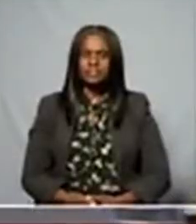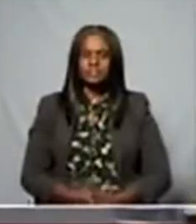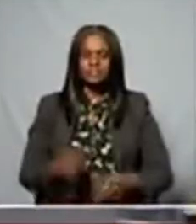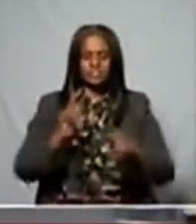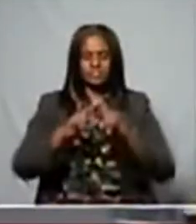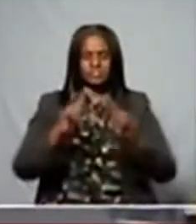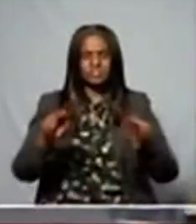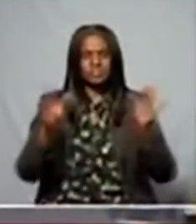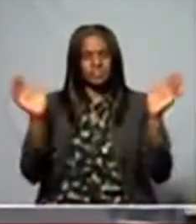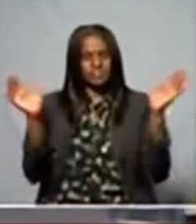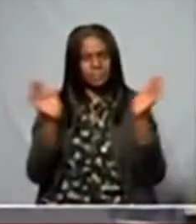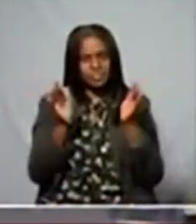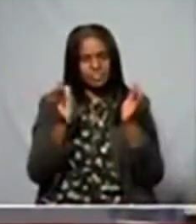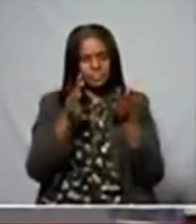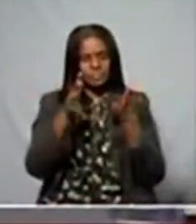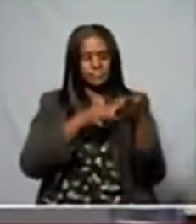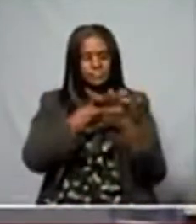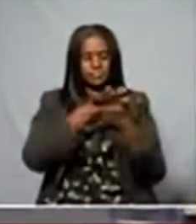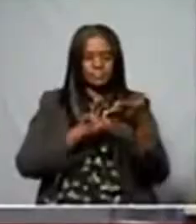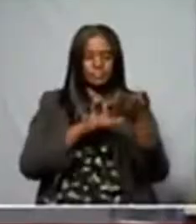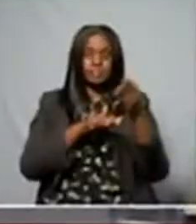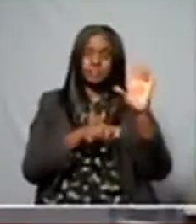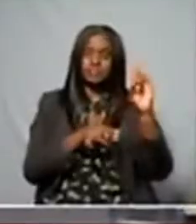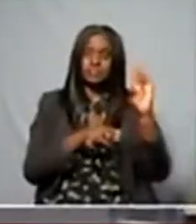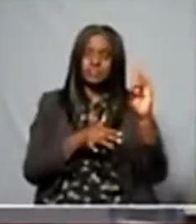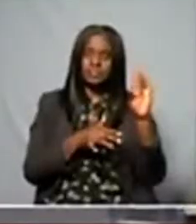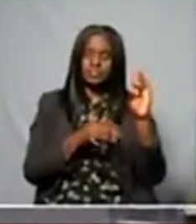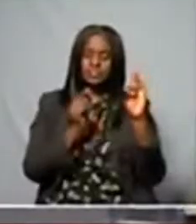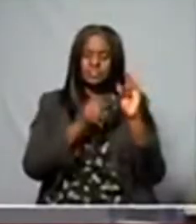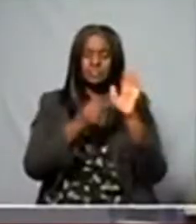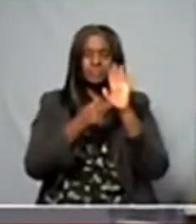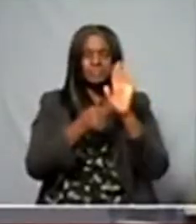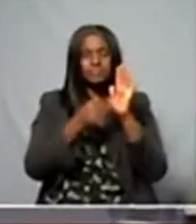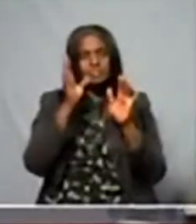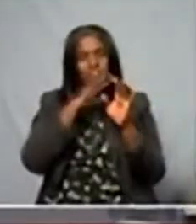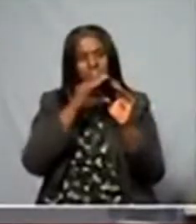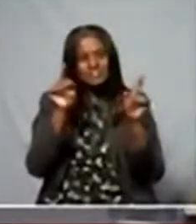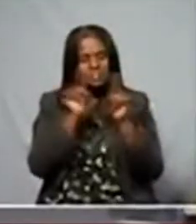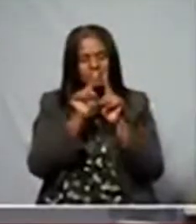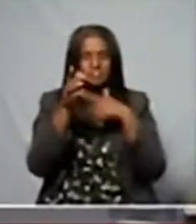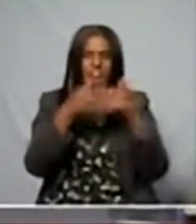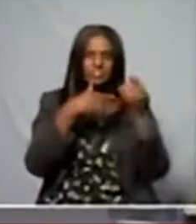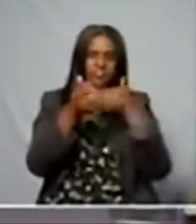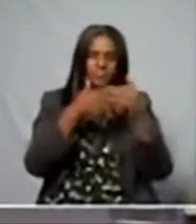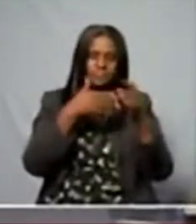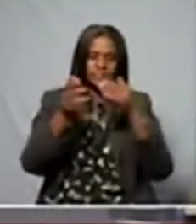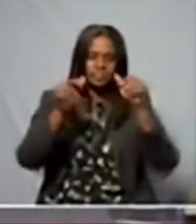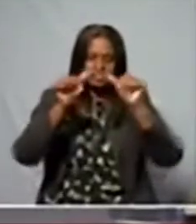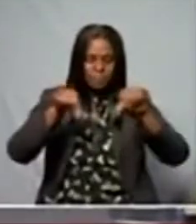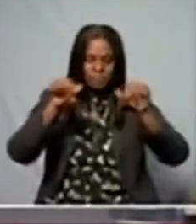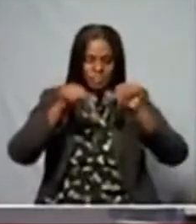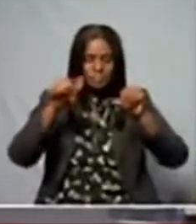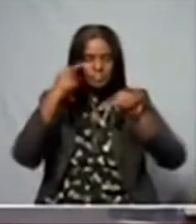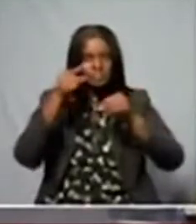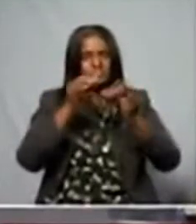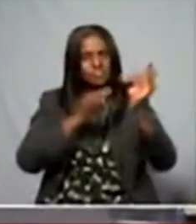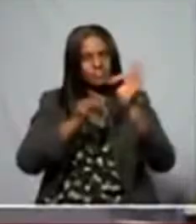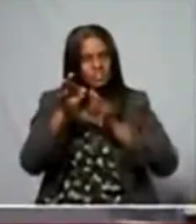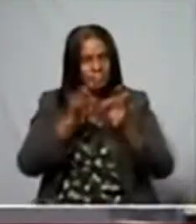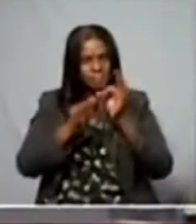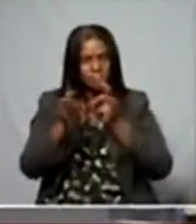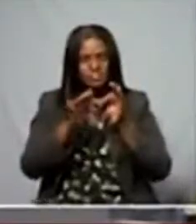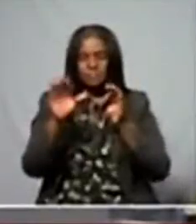Chair, summary of Table 7 shows the simplified analysis of Statement C.